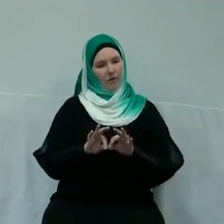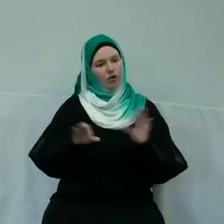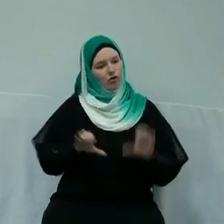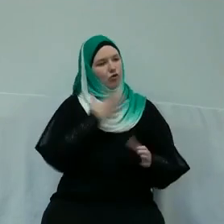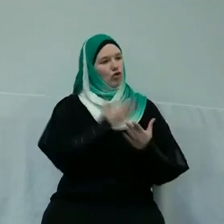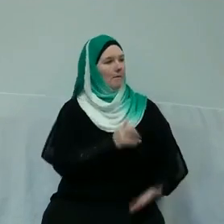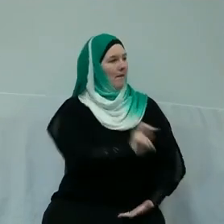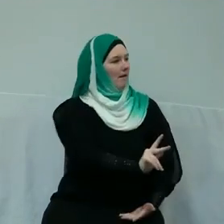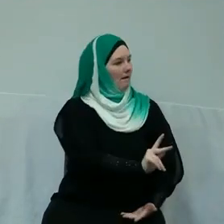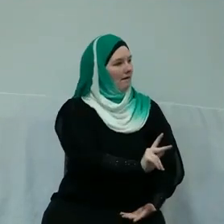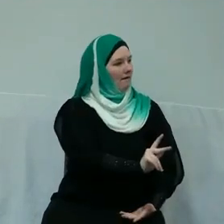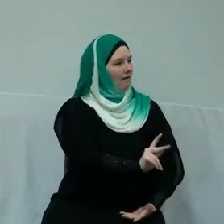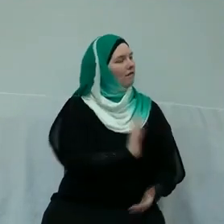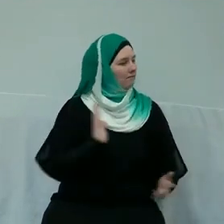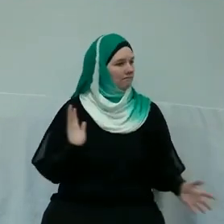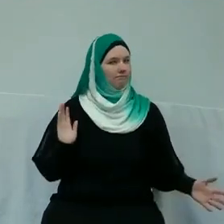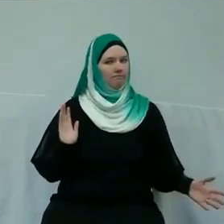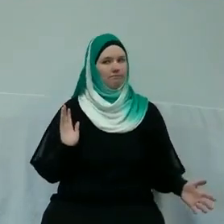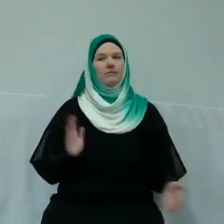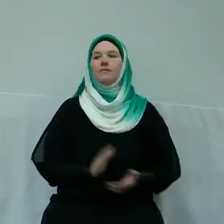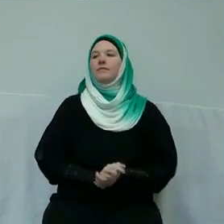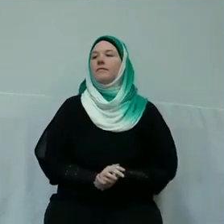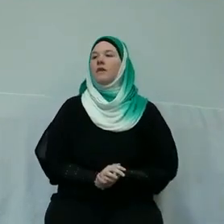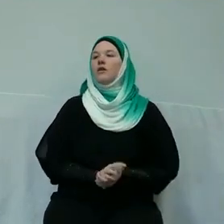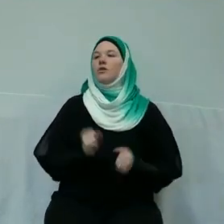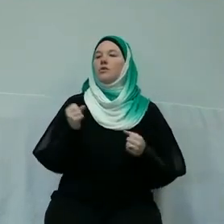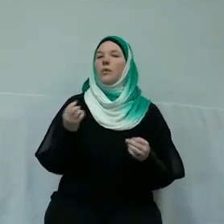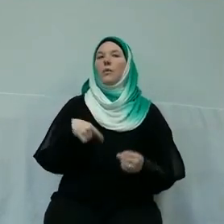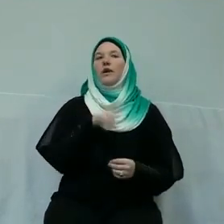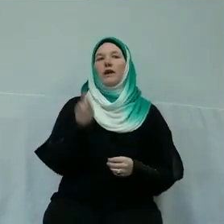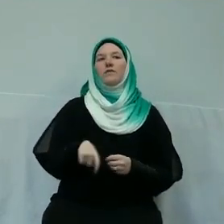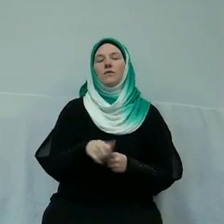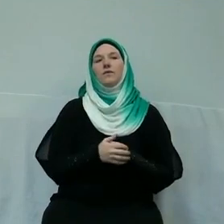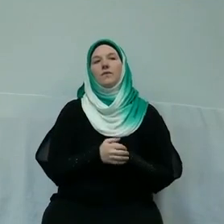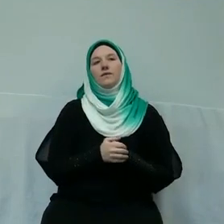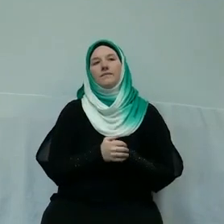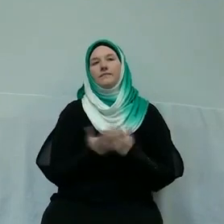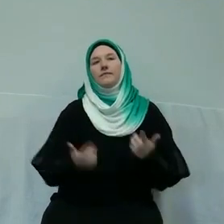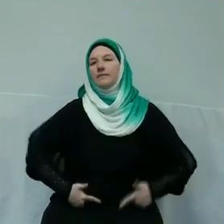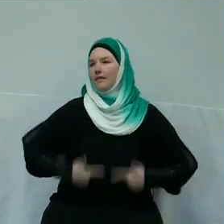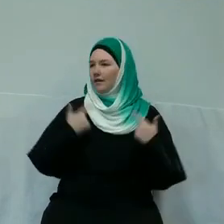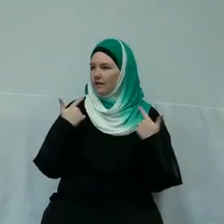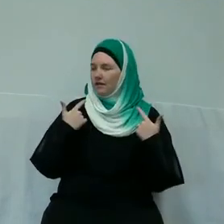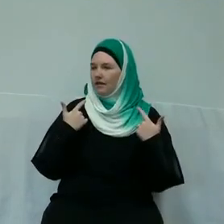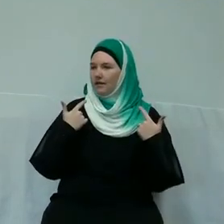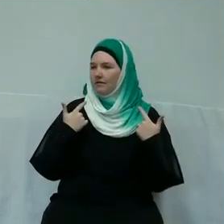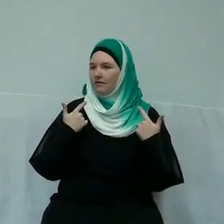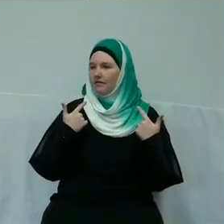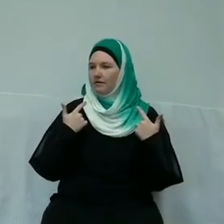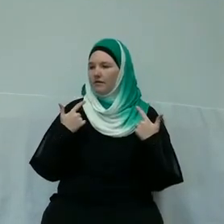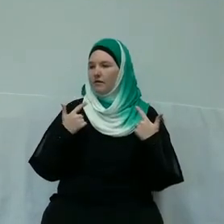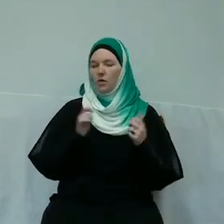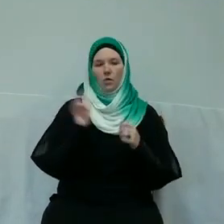good, if not better. So we have to live a life where